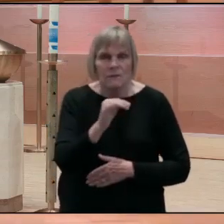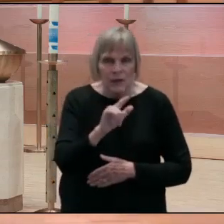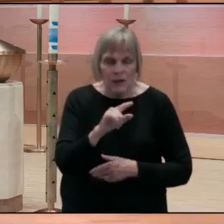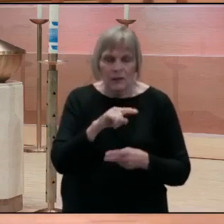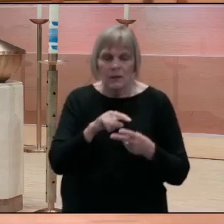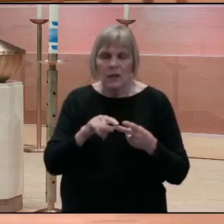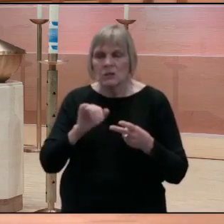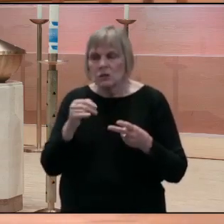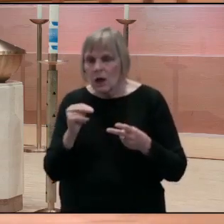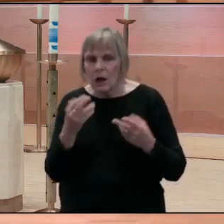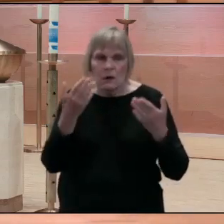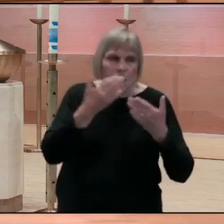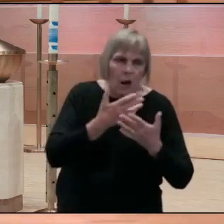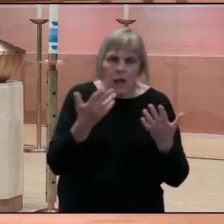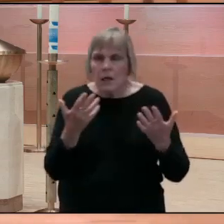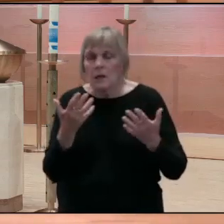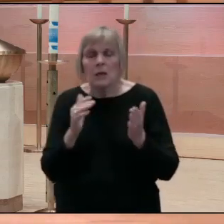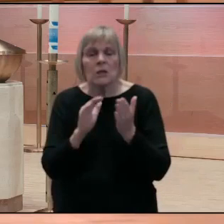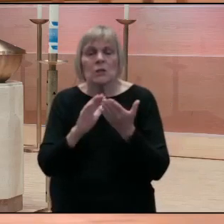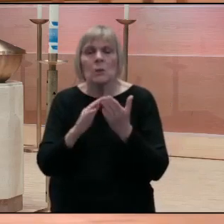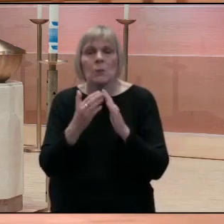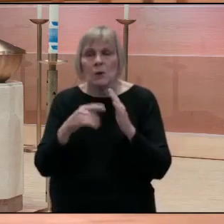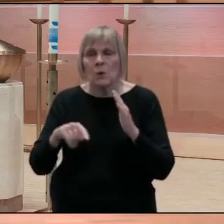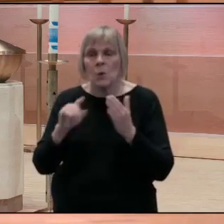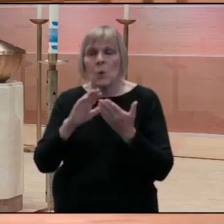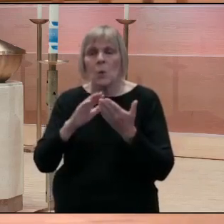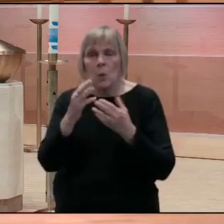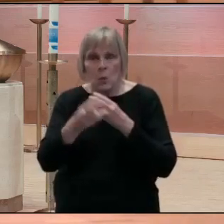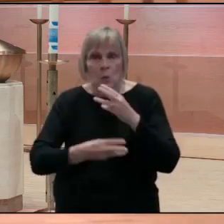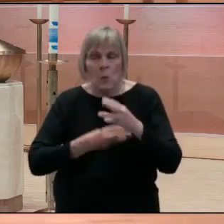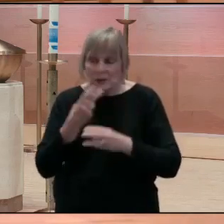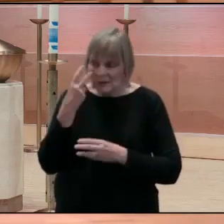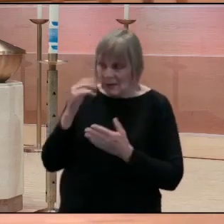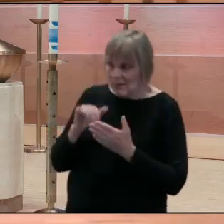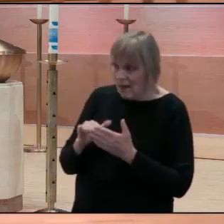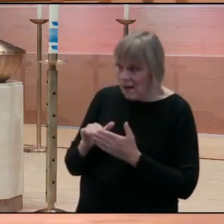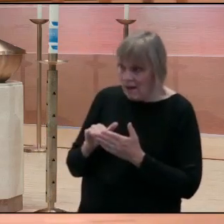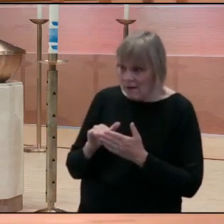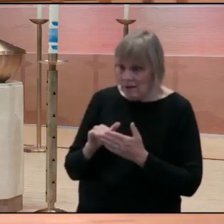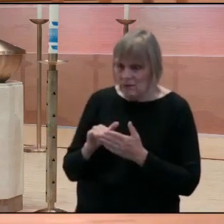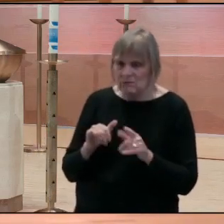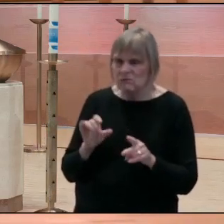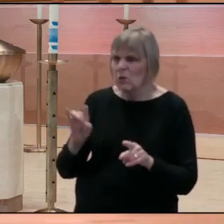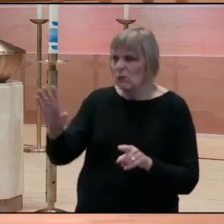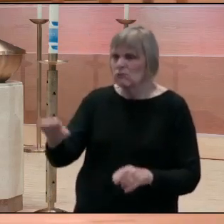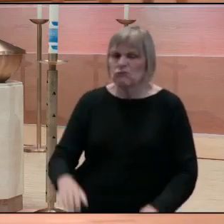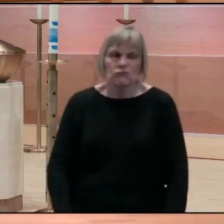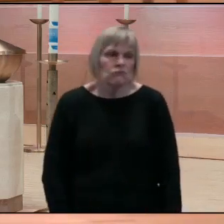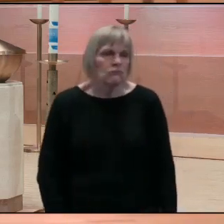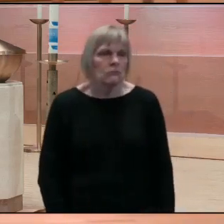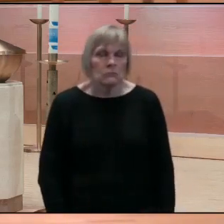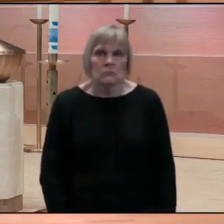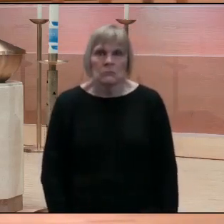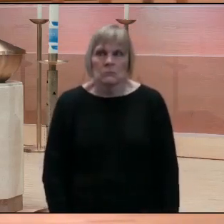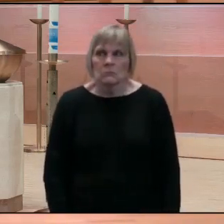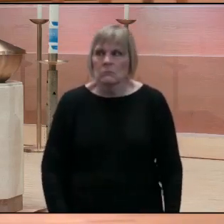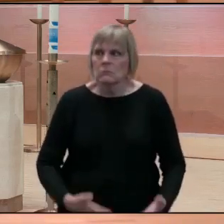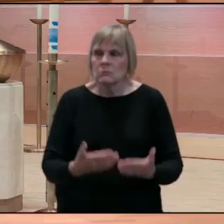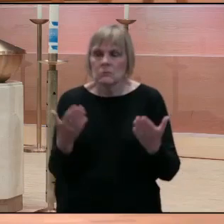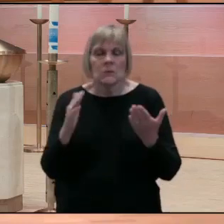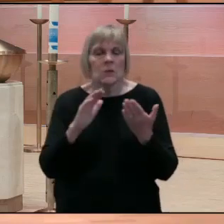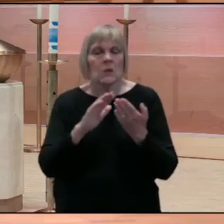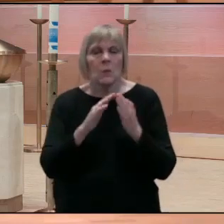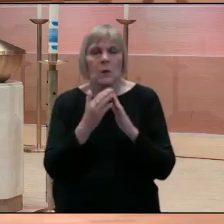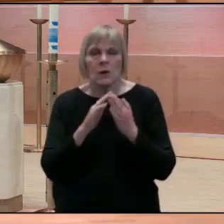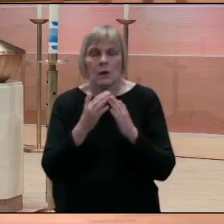knows the darkness, those things that communities of this world, if they see that, you're out. And yet where all these other communities